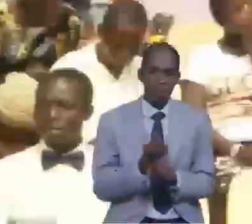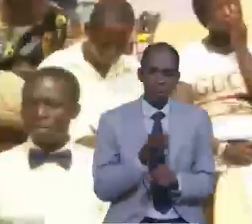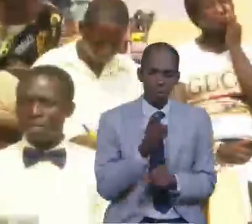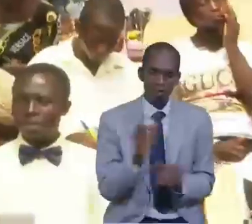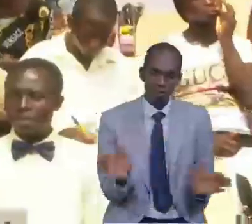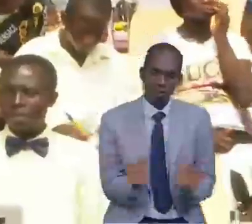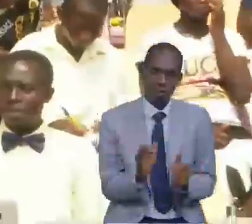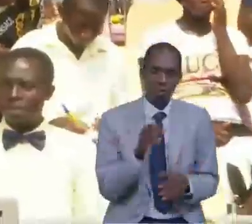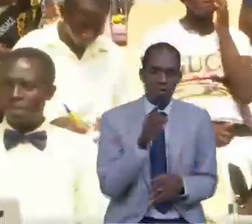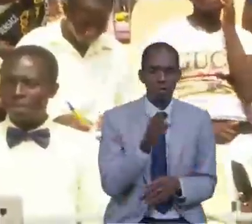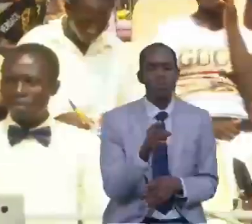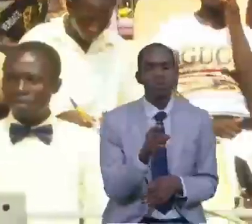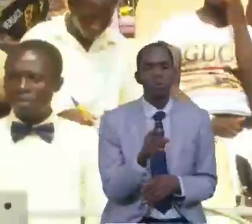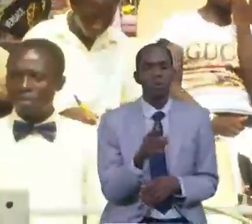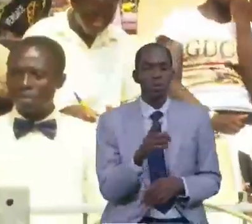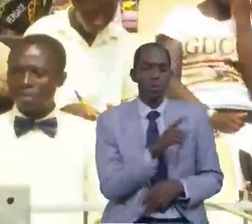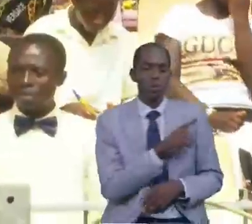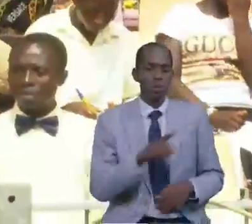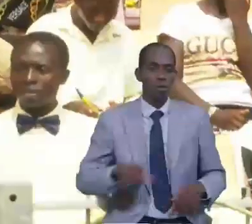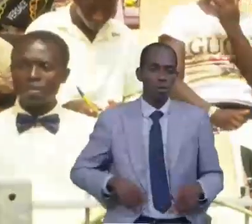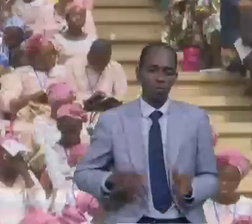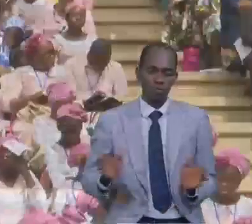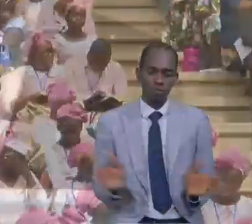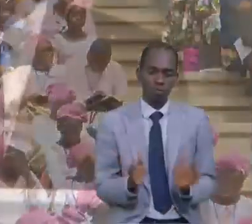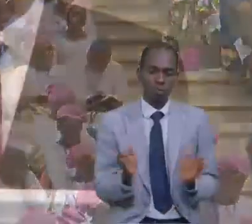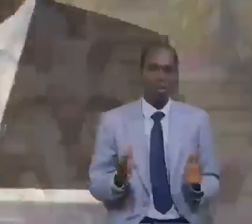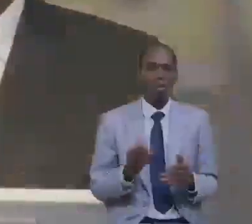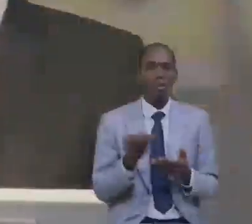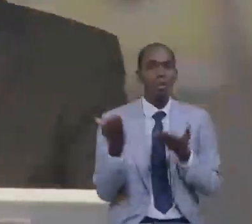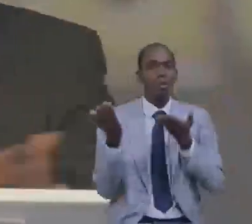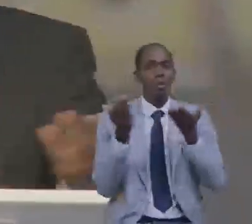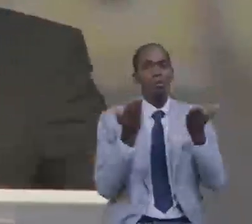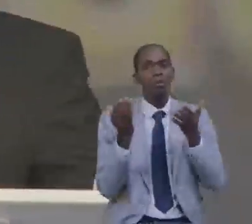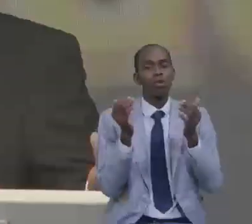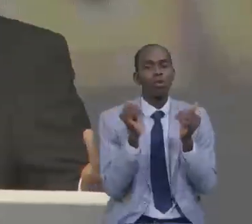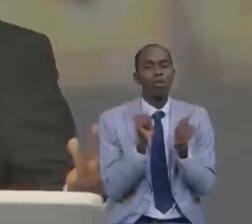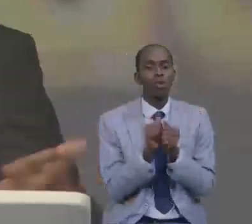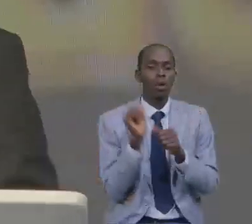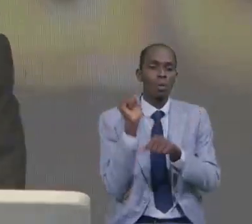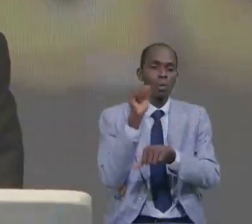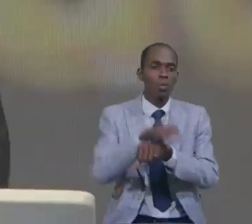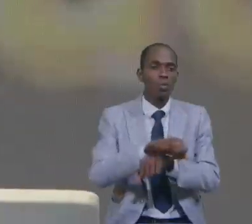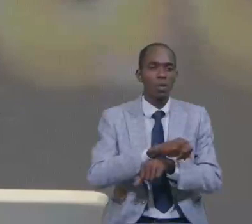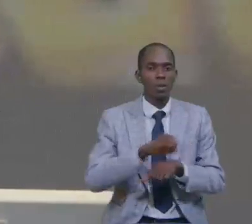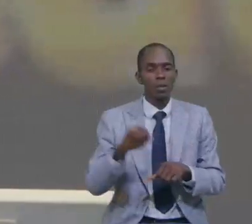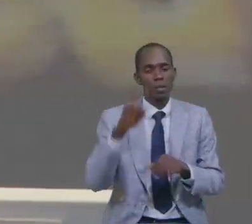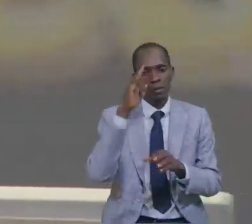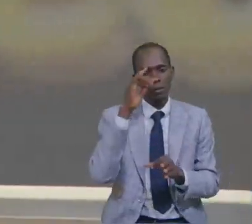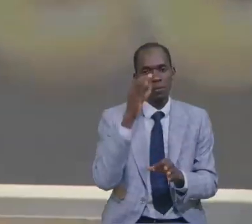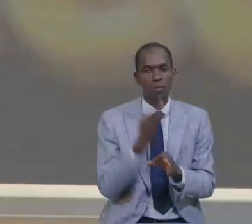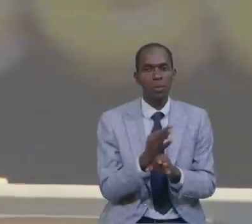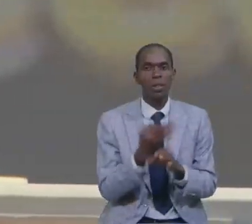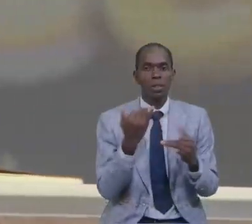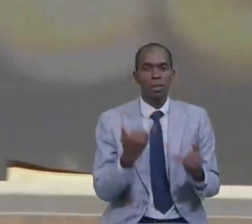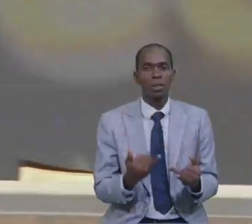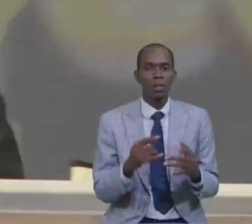faith. Let's come to number one. Number one is a life